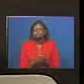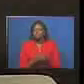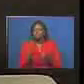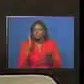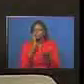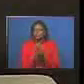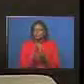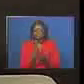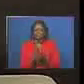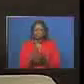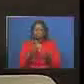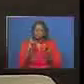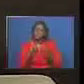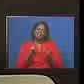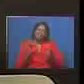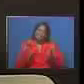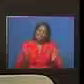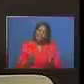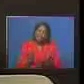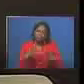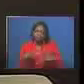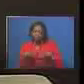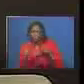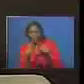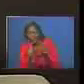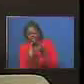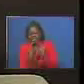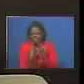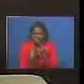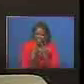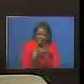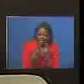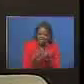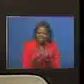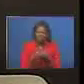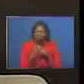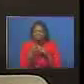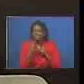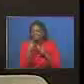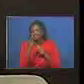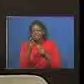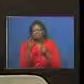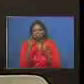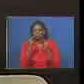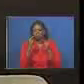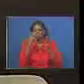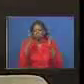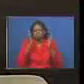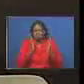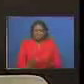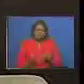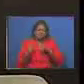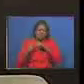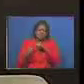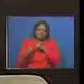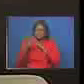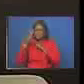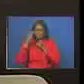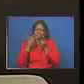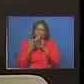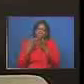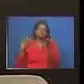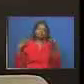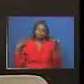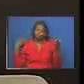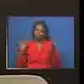you encourage them through talking to them and just giving them your own life story because when someone listens to your story and knows what you've went through they have hope